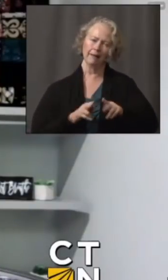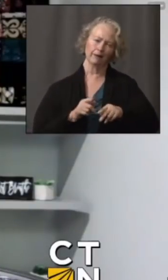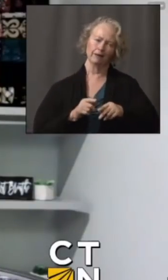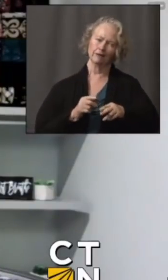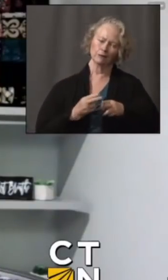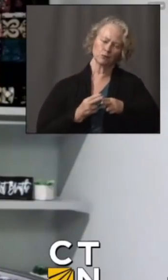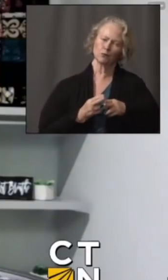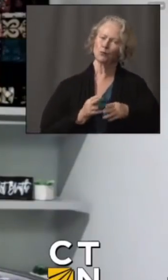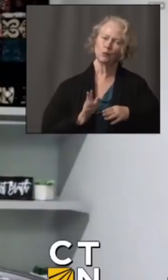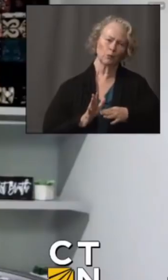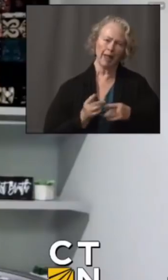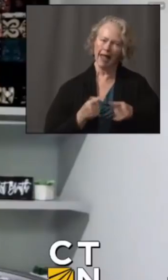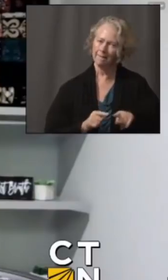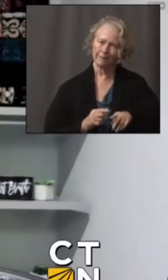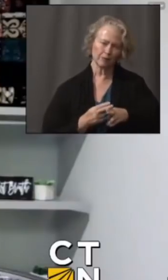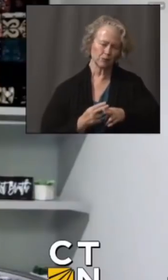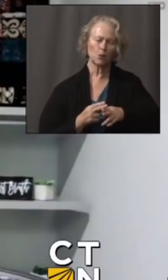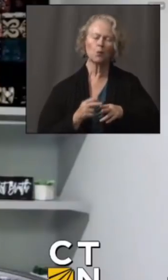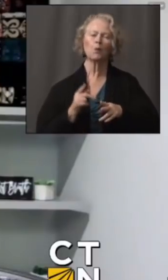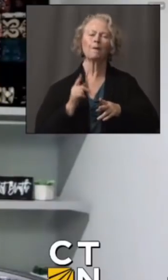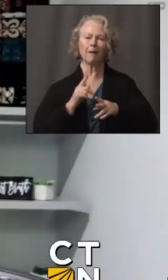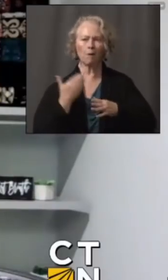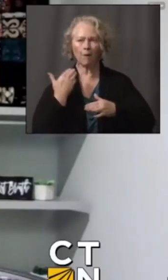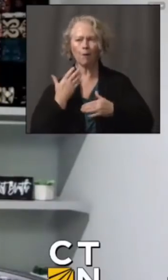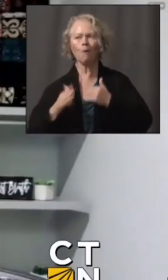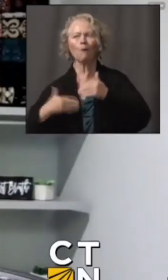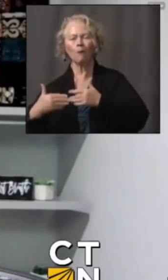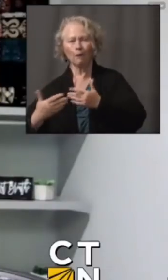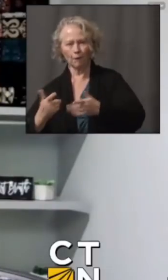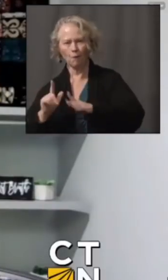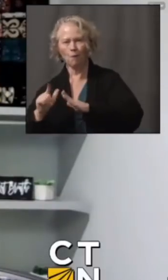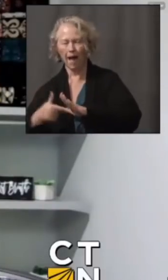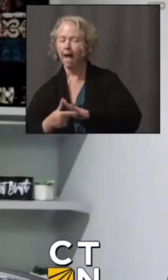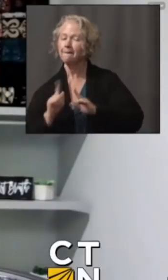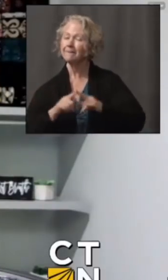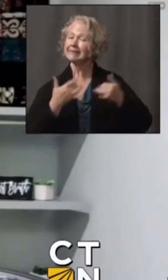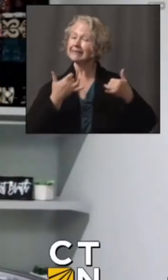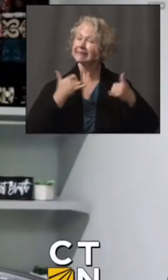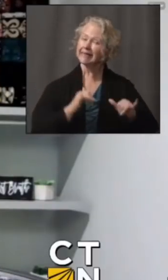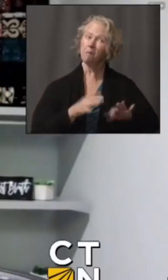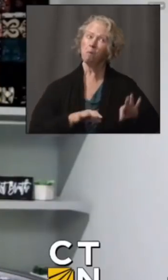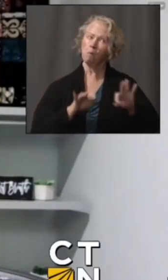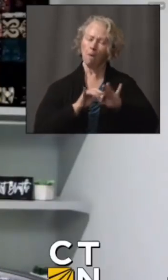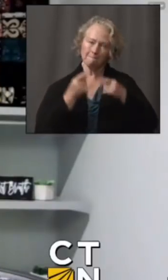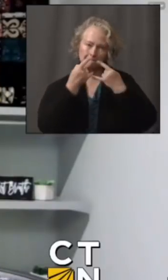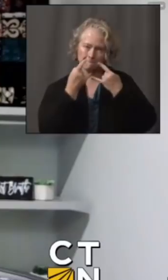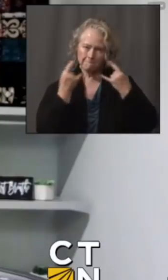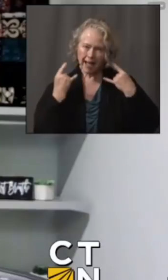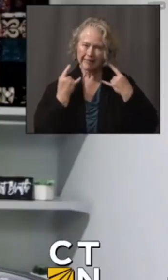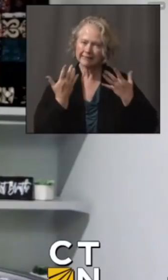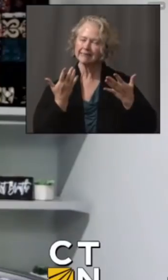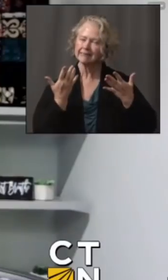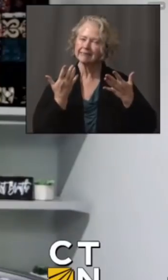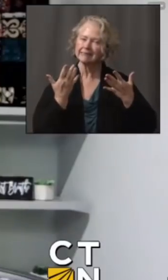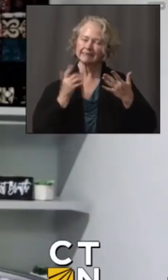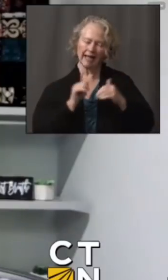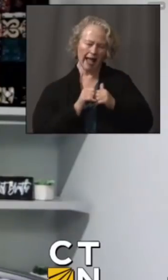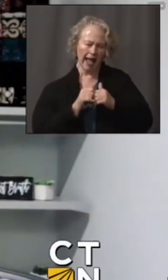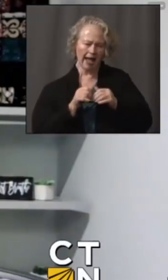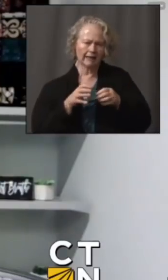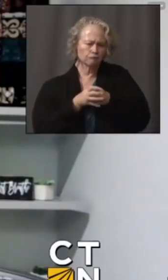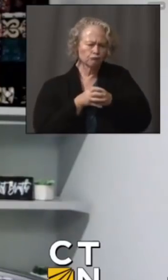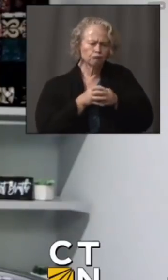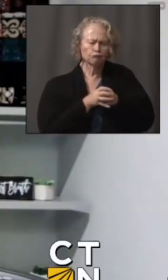to sort of double down on what we know to be the first principles when it comes to masking consistently and keeping that tight social bubble.